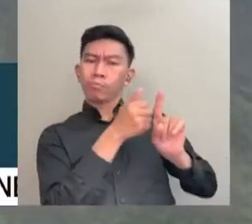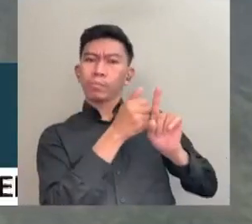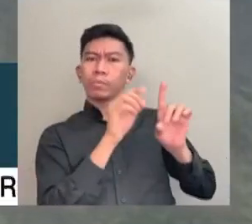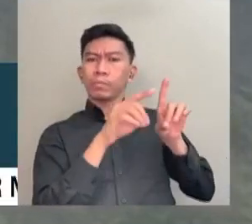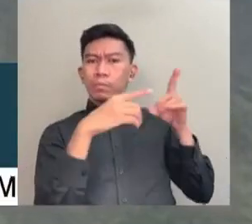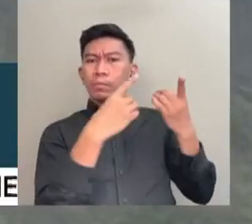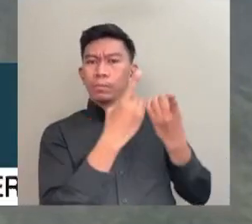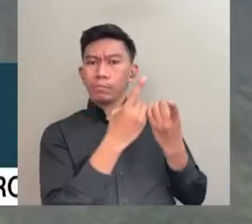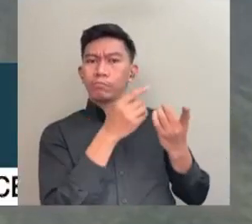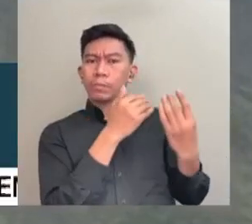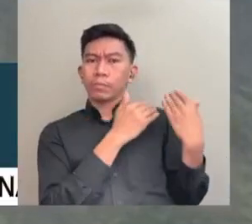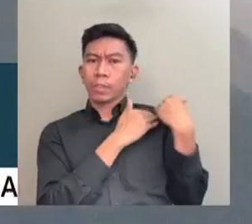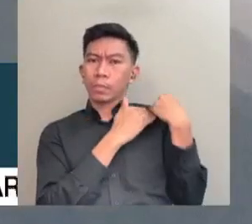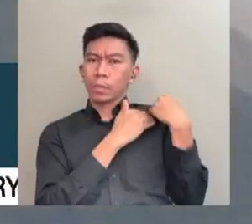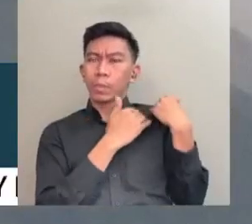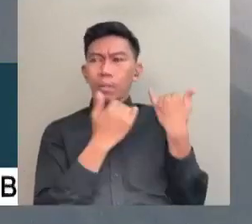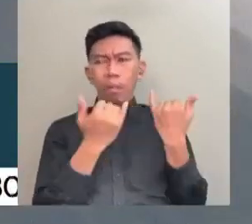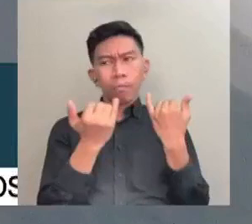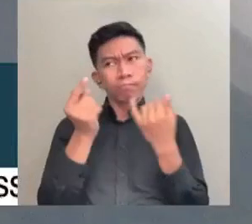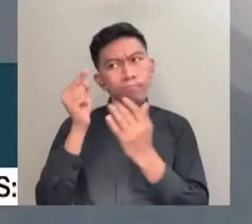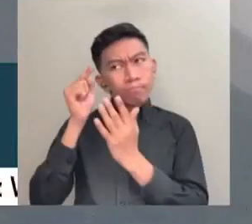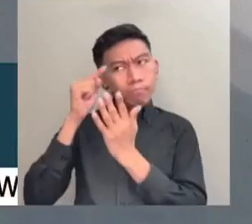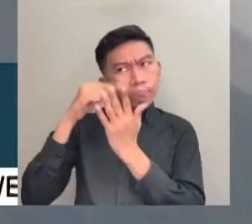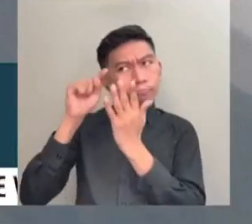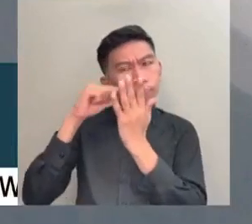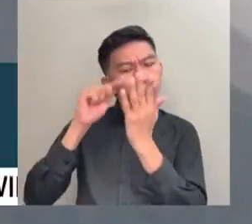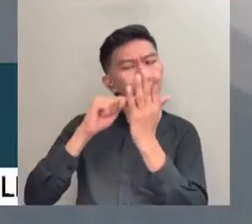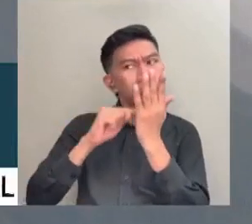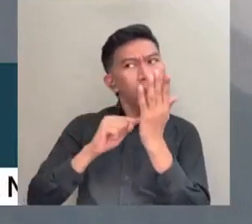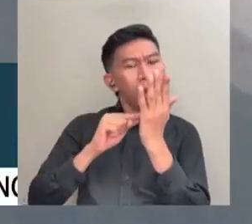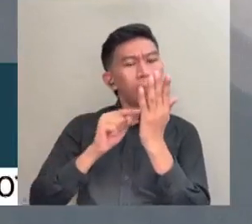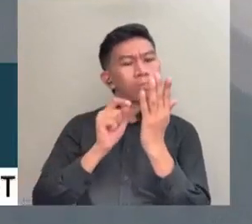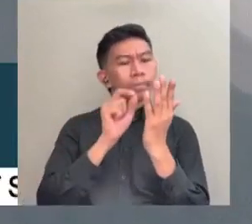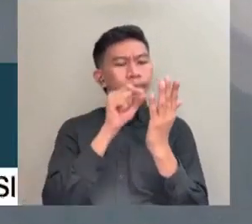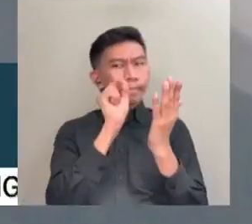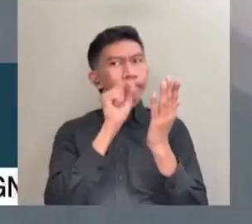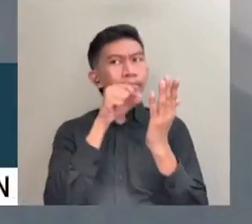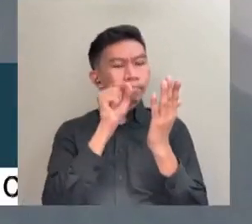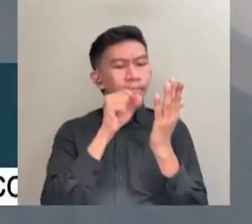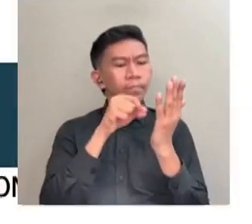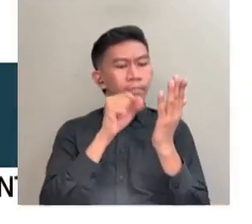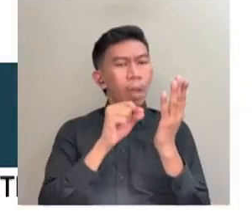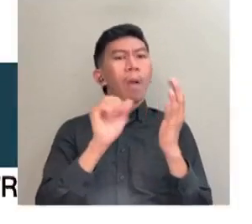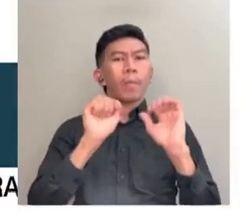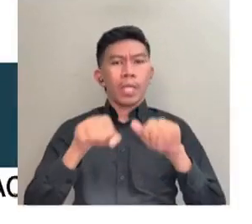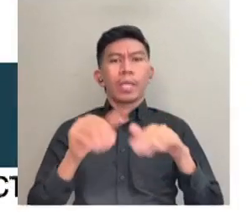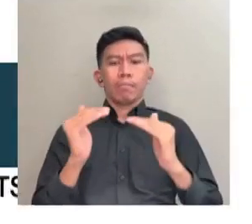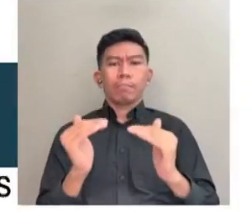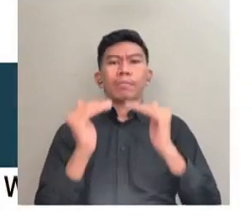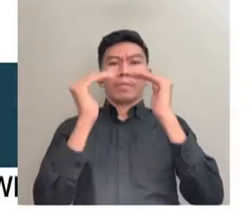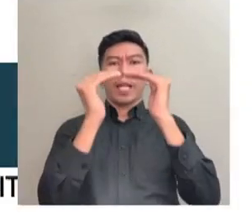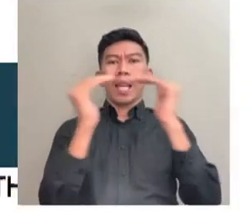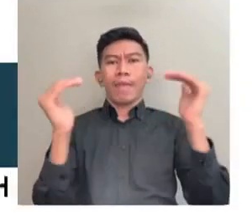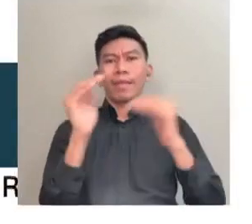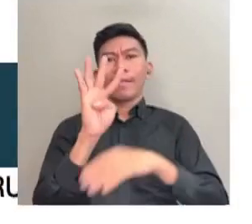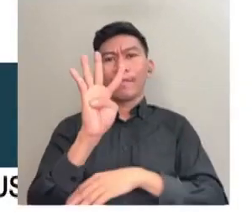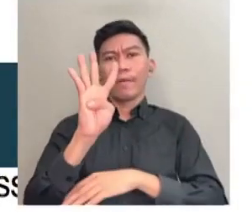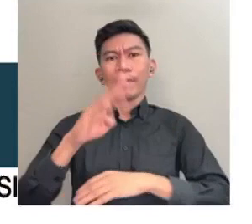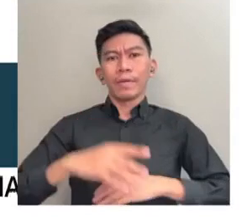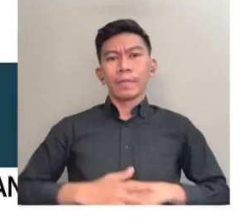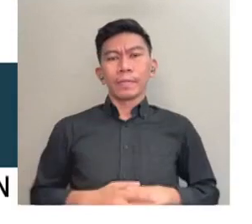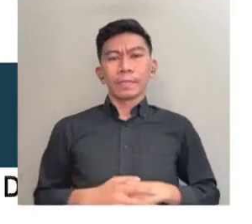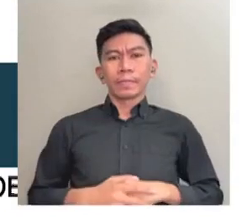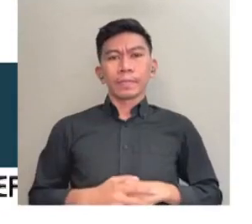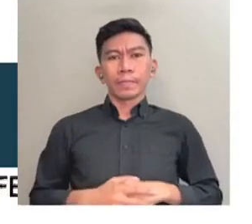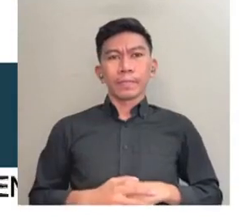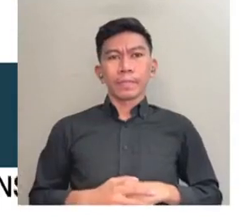the parameters that may lead to raising the alert level. Okay, let's talk about the evacuation centers now. Earlier, we aired reports